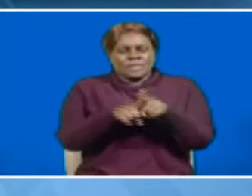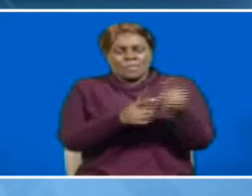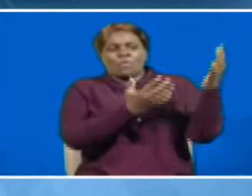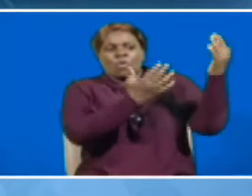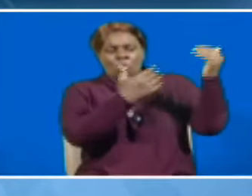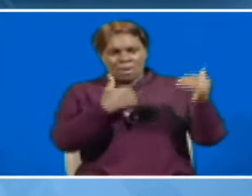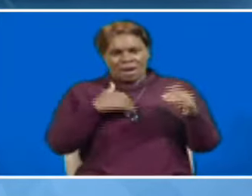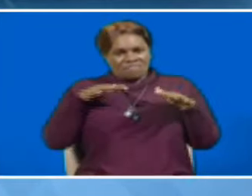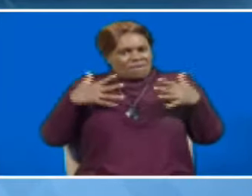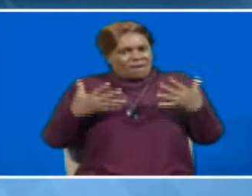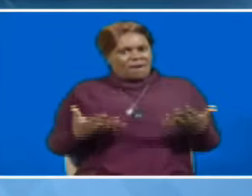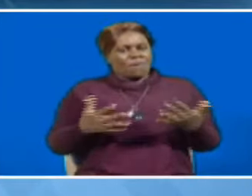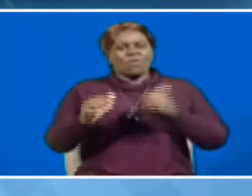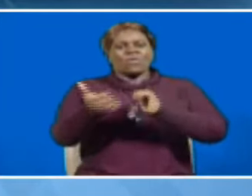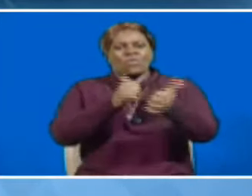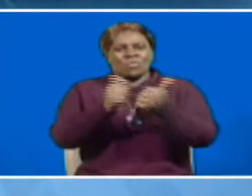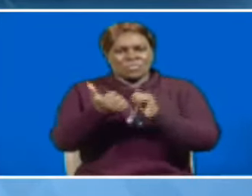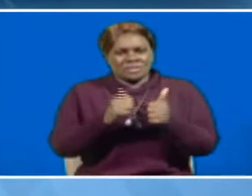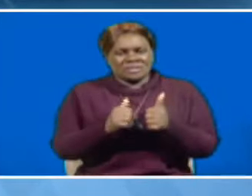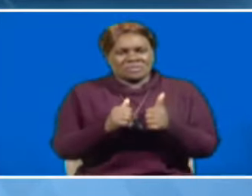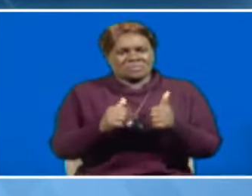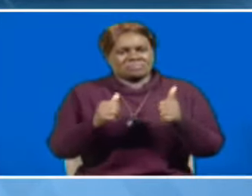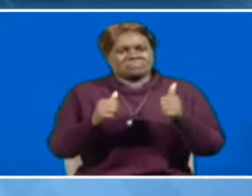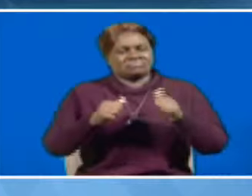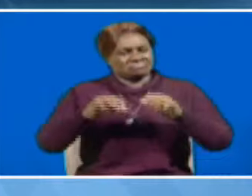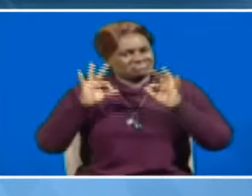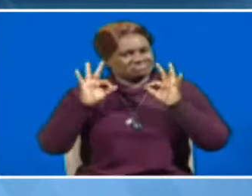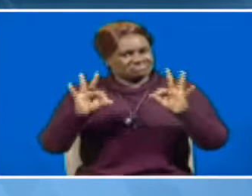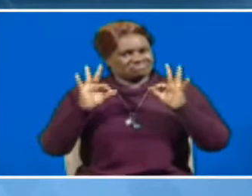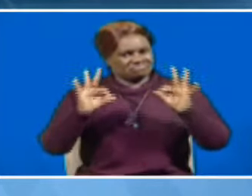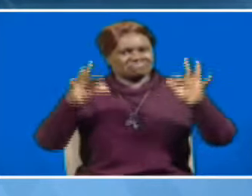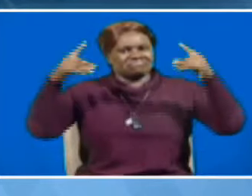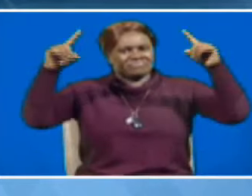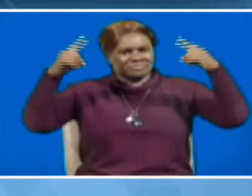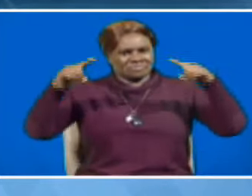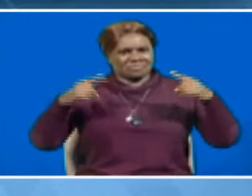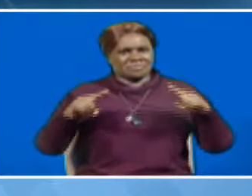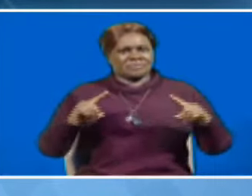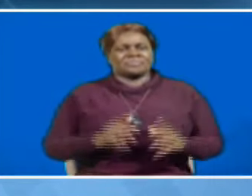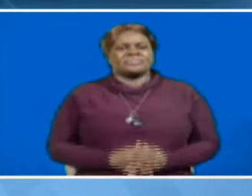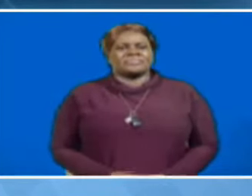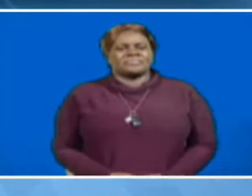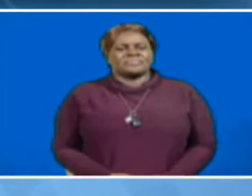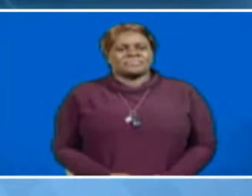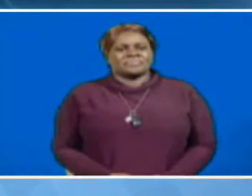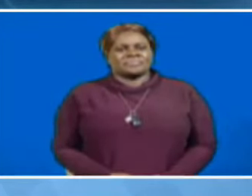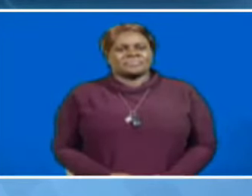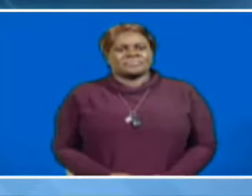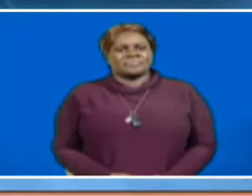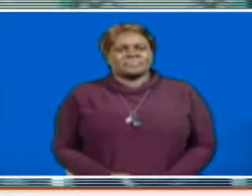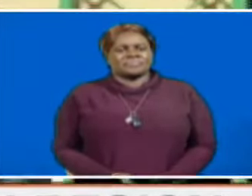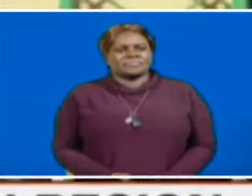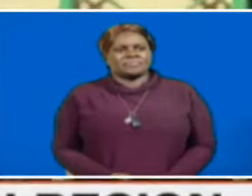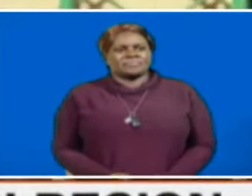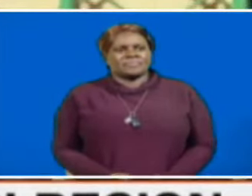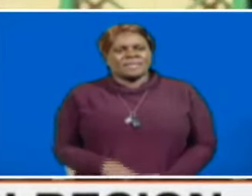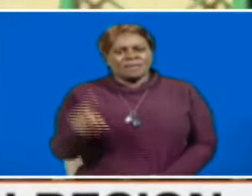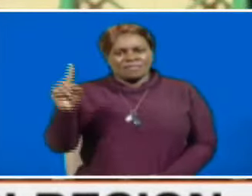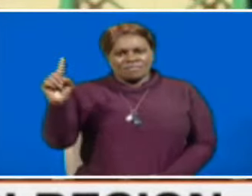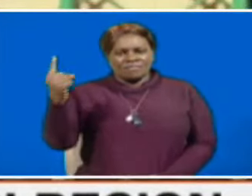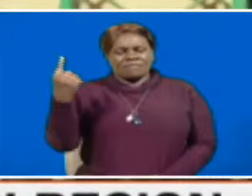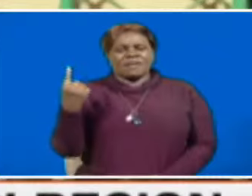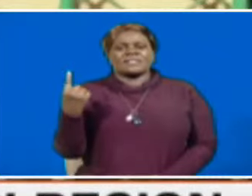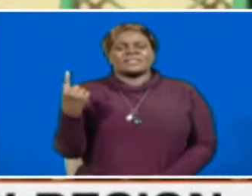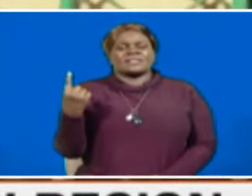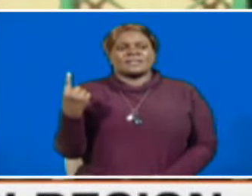optimistic that the tournament will be one that will have a lot of spice first of all